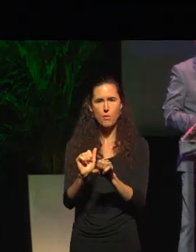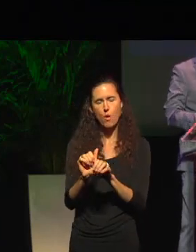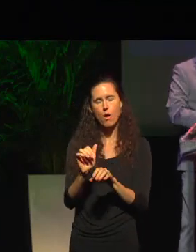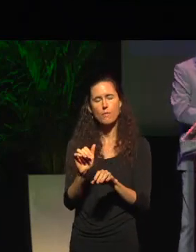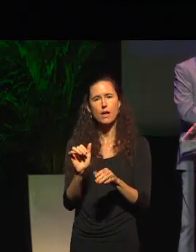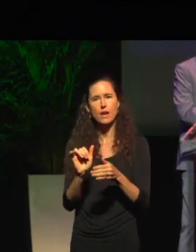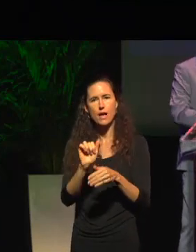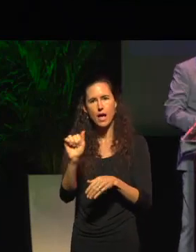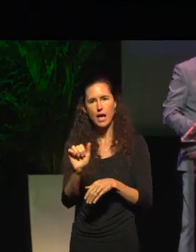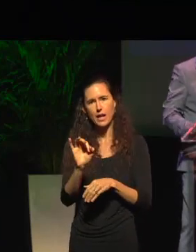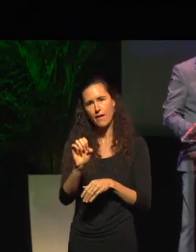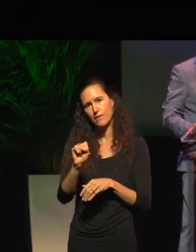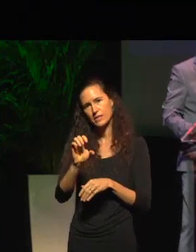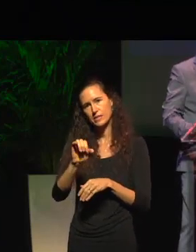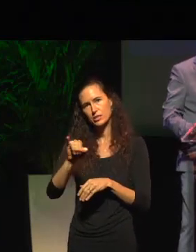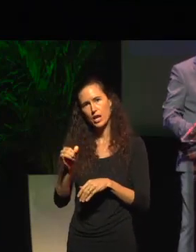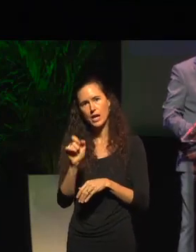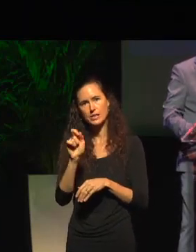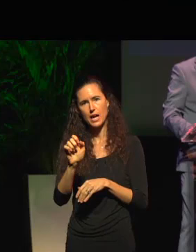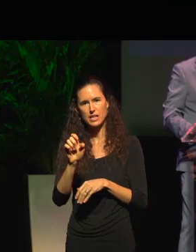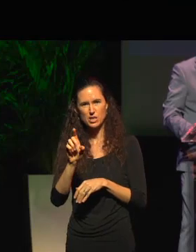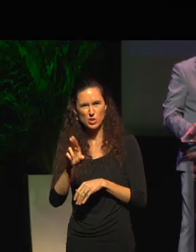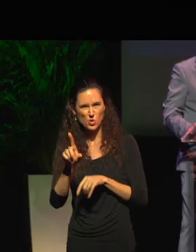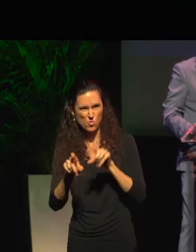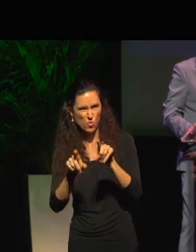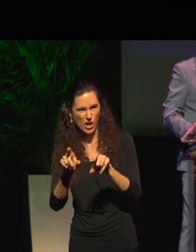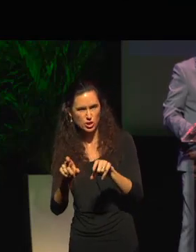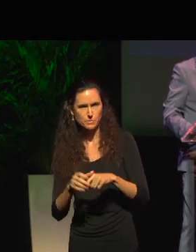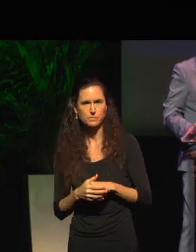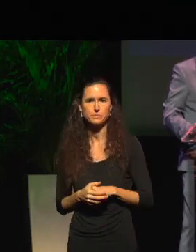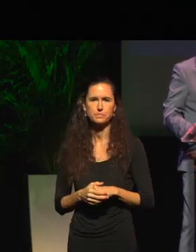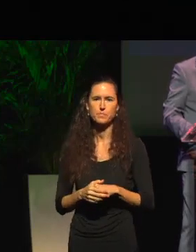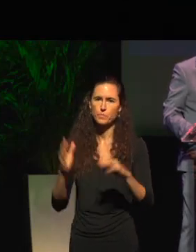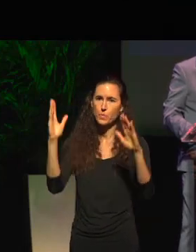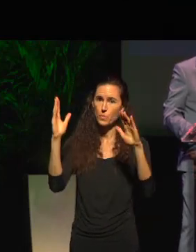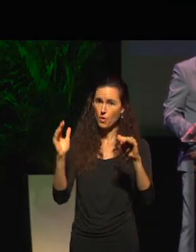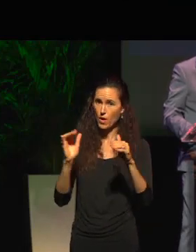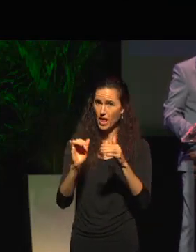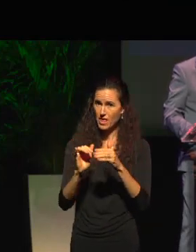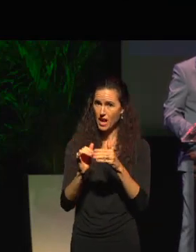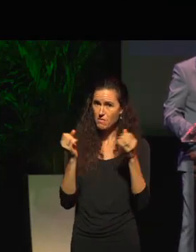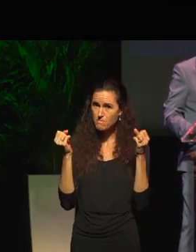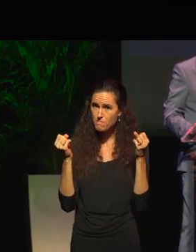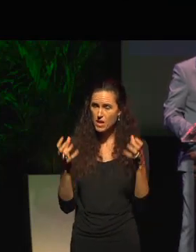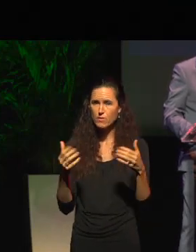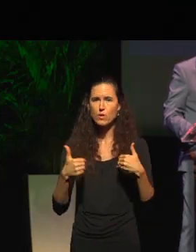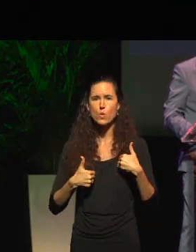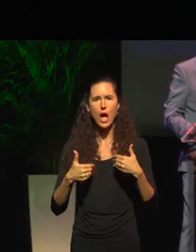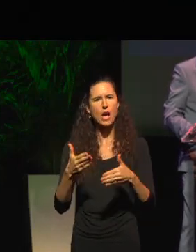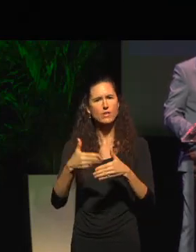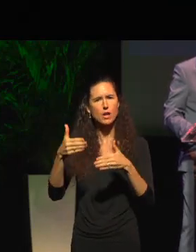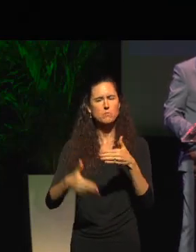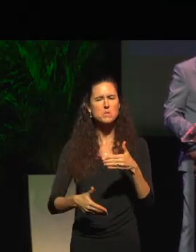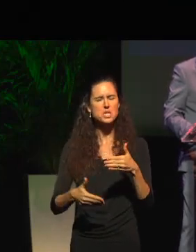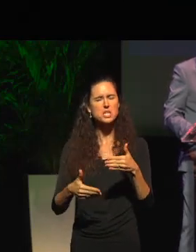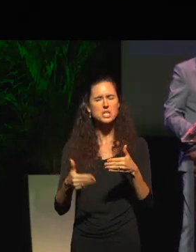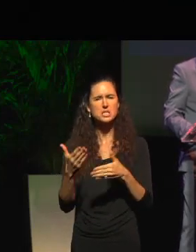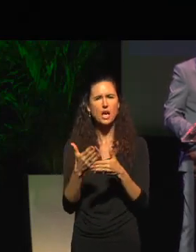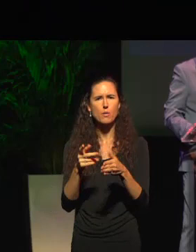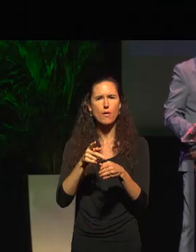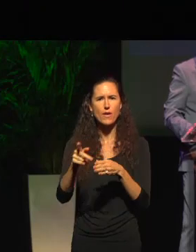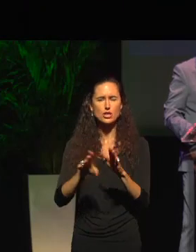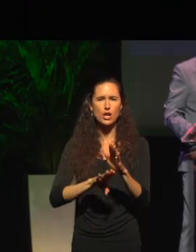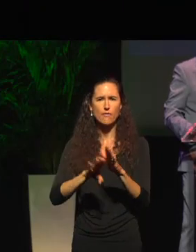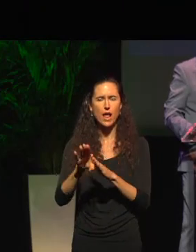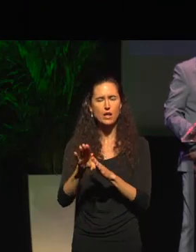employment@fscj.edu if you have any questions. We're hopeful that many of you have completed one or more professional development activities over the